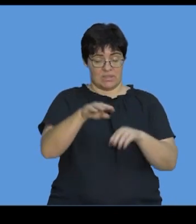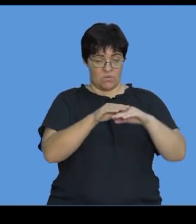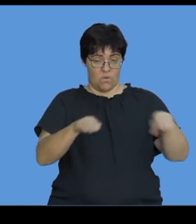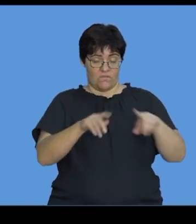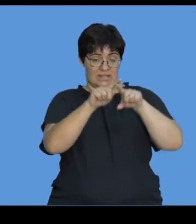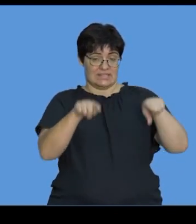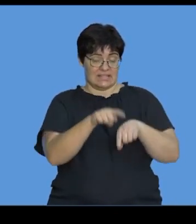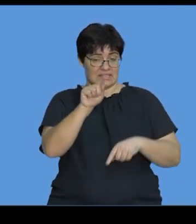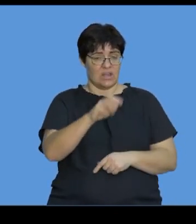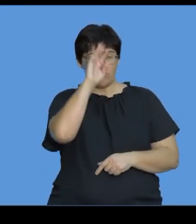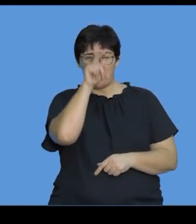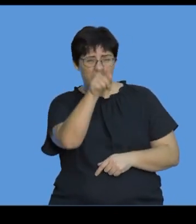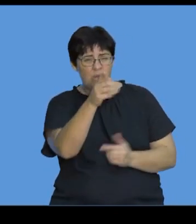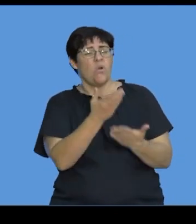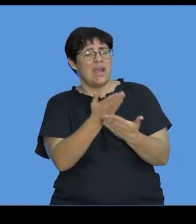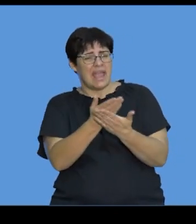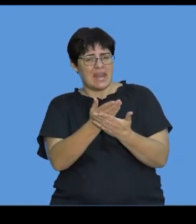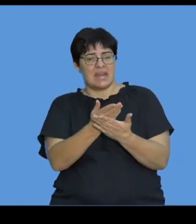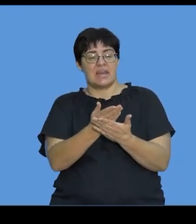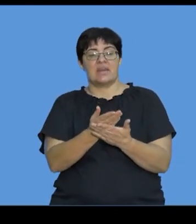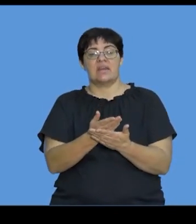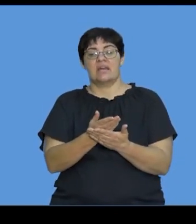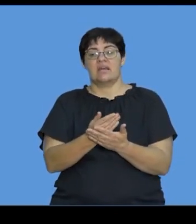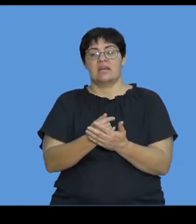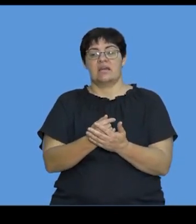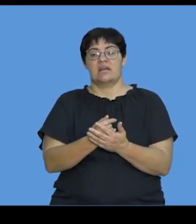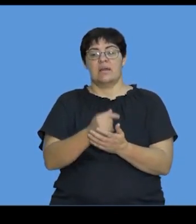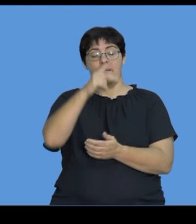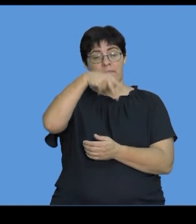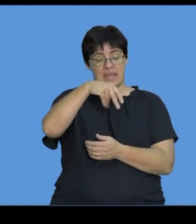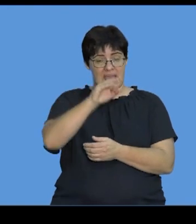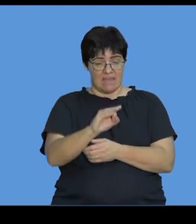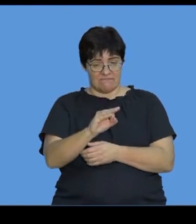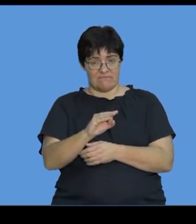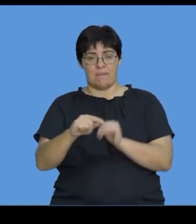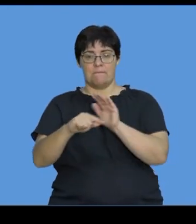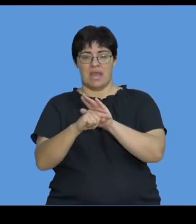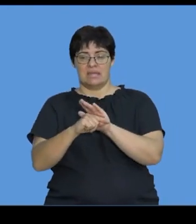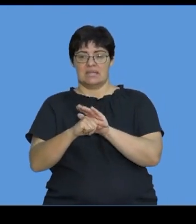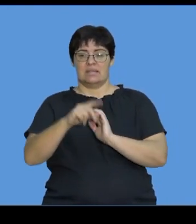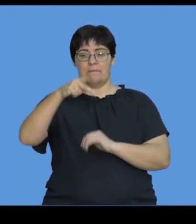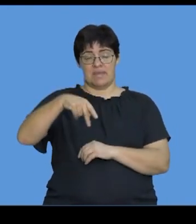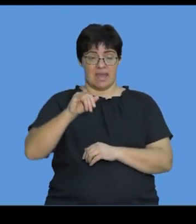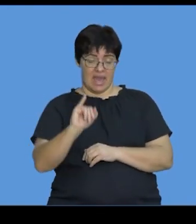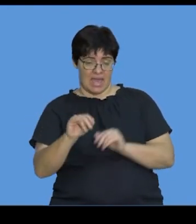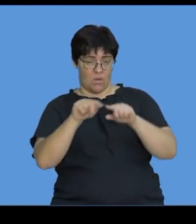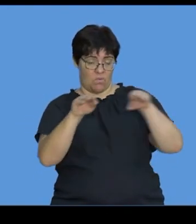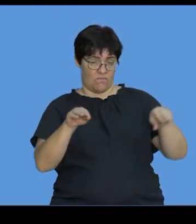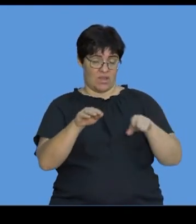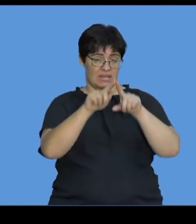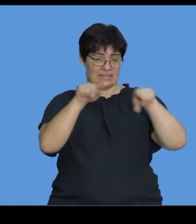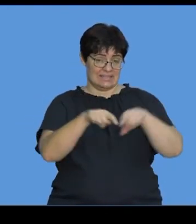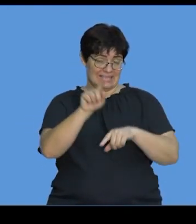over delta T, okay? Remember, we can make that final momentum minus initial